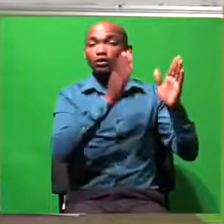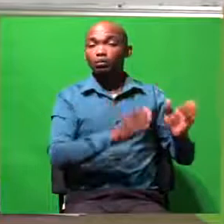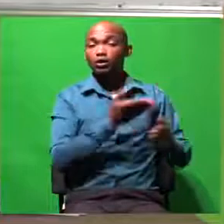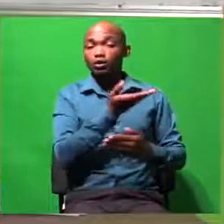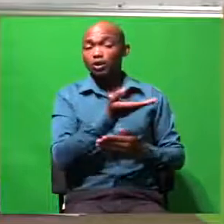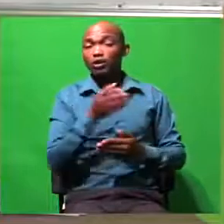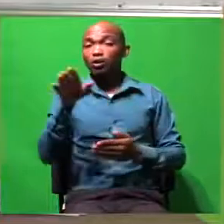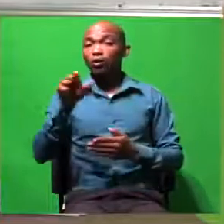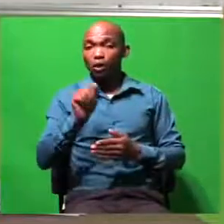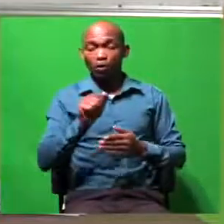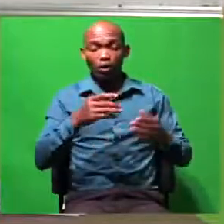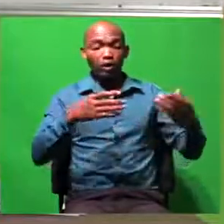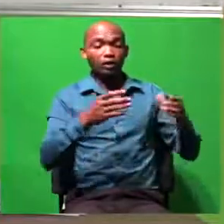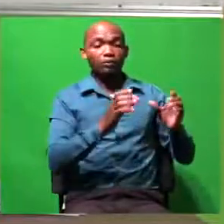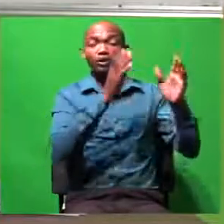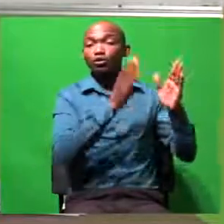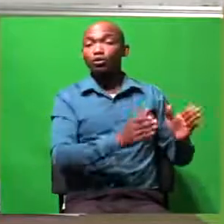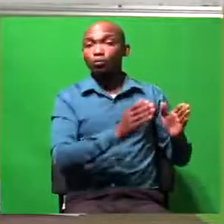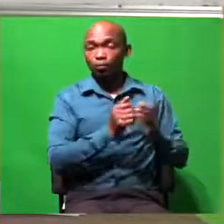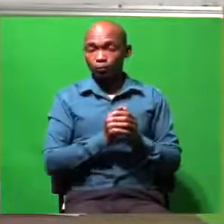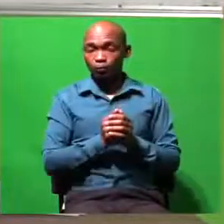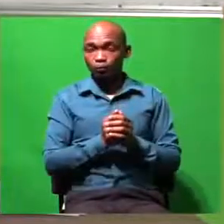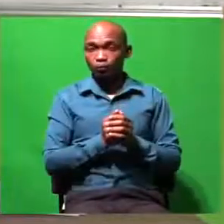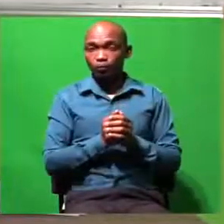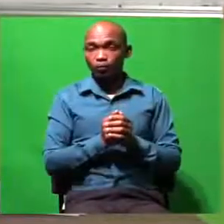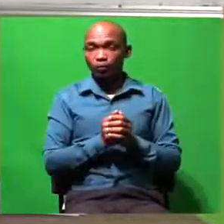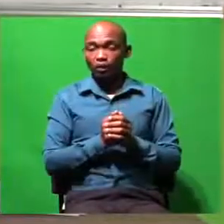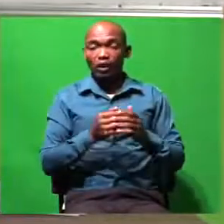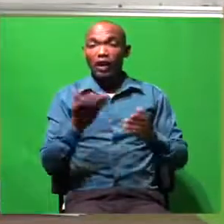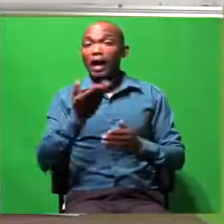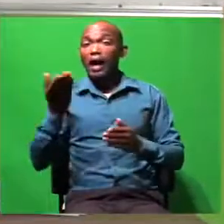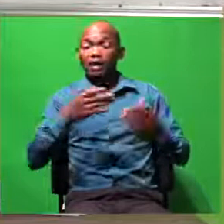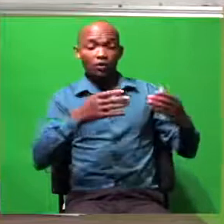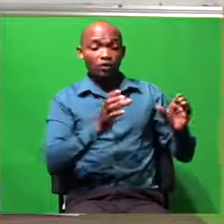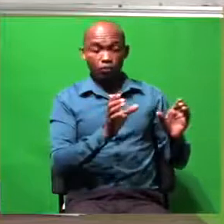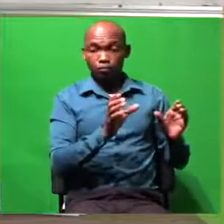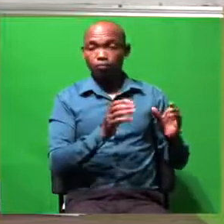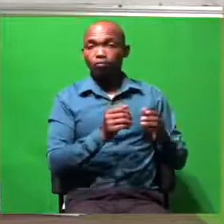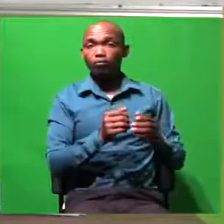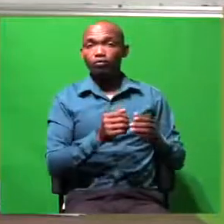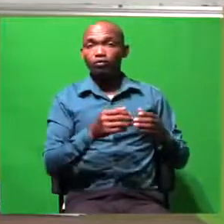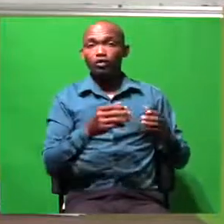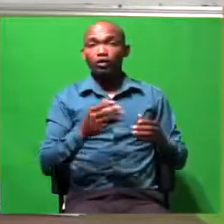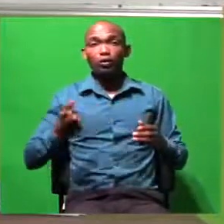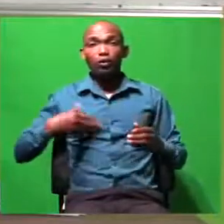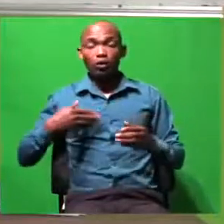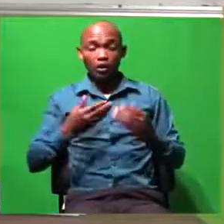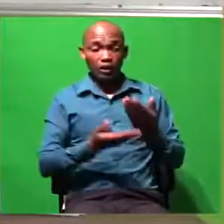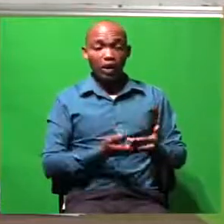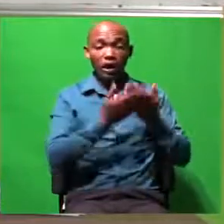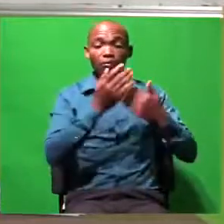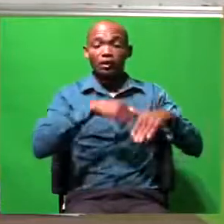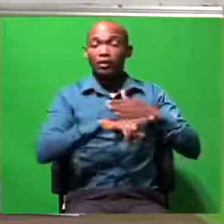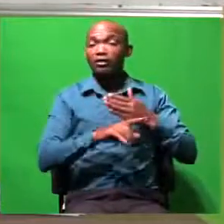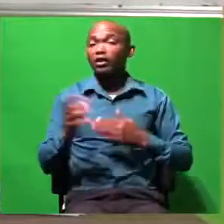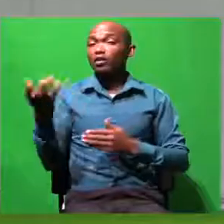We call it as a special group. I hope you understand about it. Another group who need special care in the